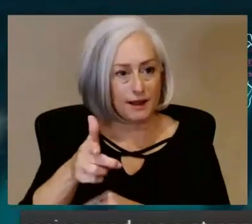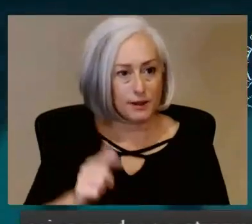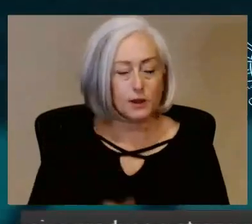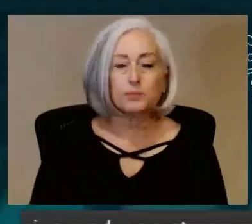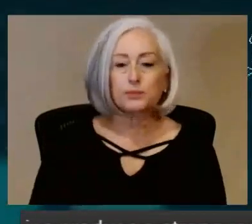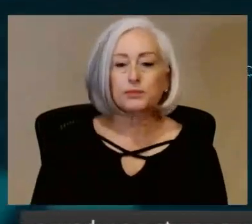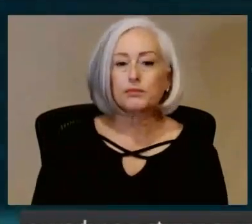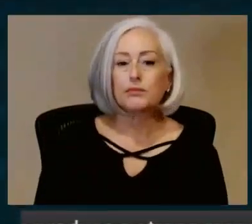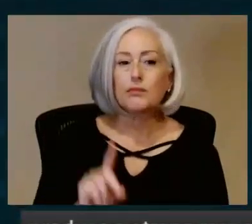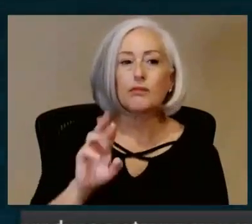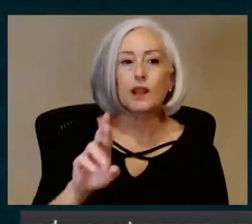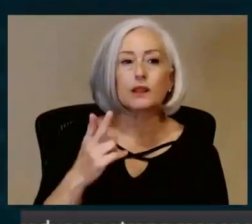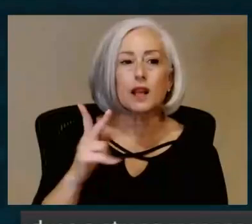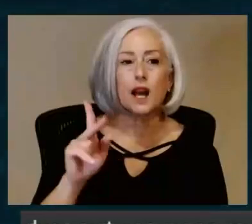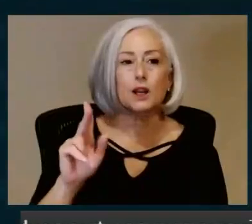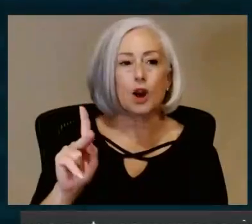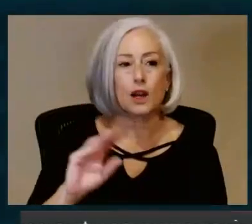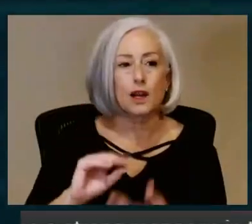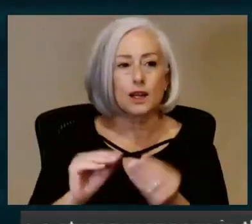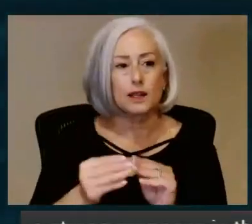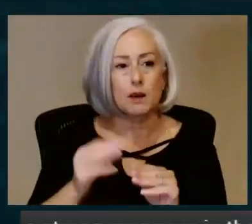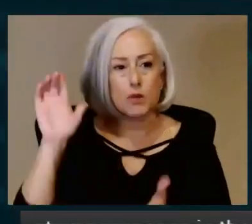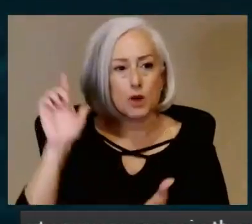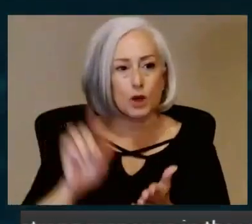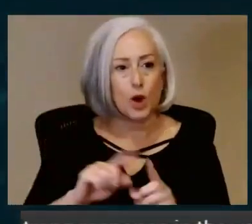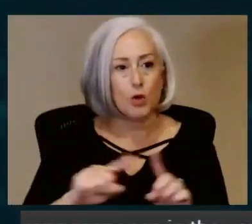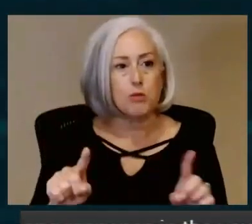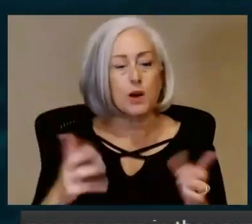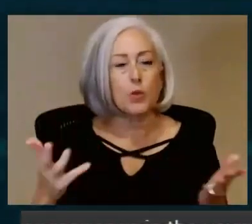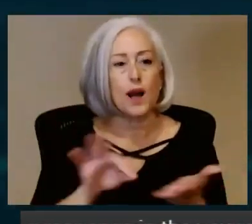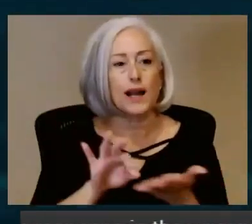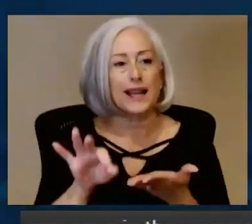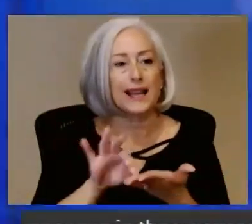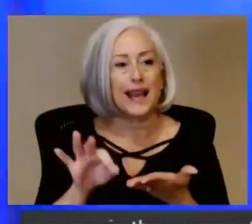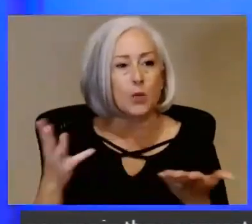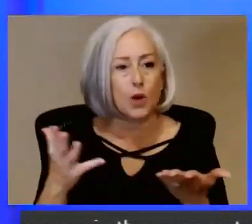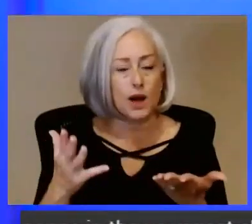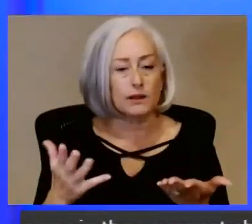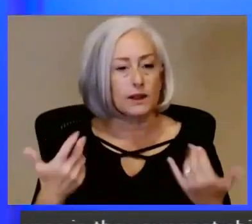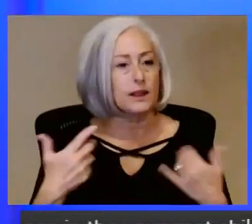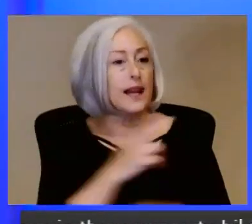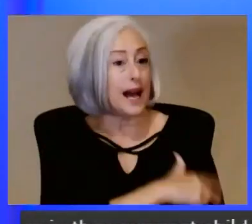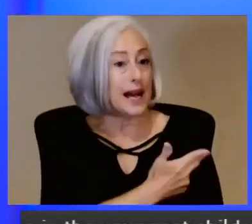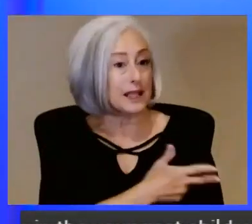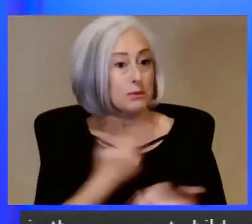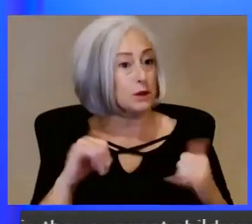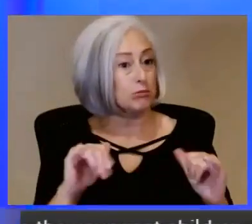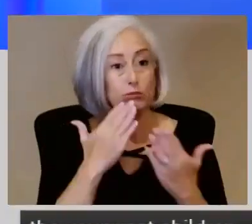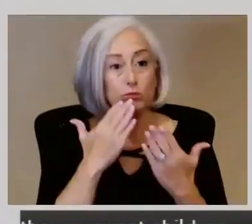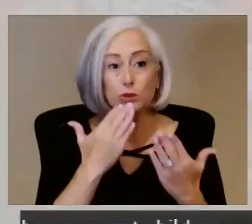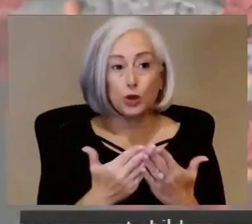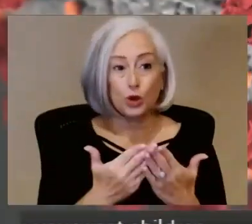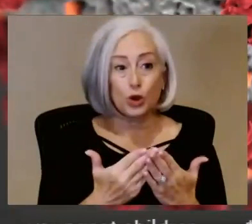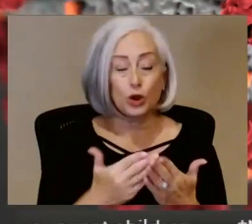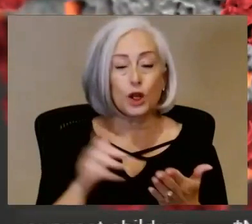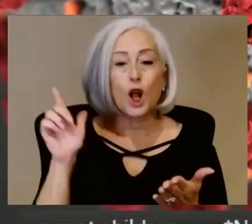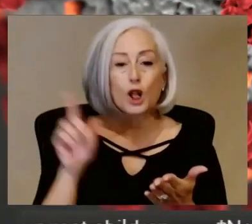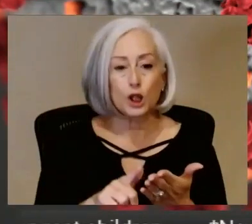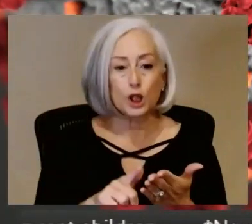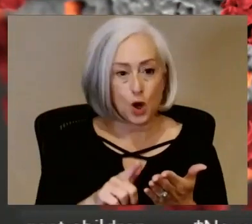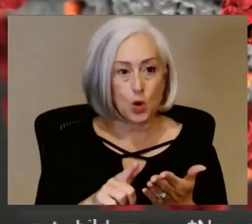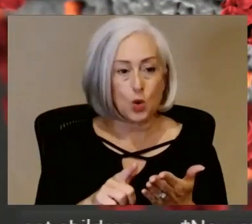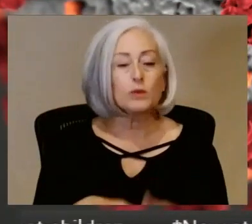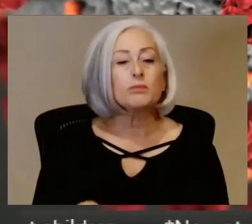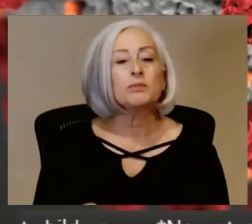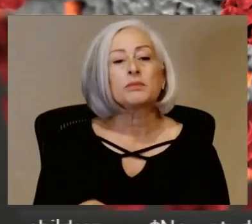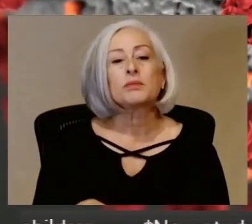low, but let's get our official COVID count today. Yeah. So we're still doing good in the hospital, still low single-digit numbers.